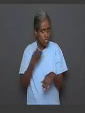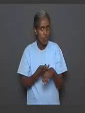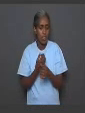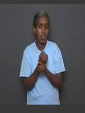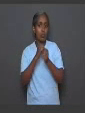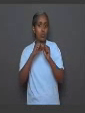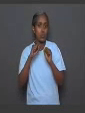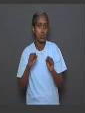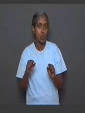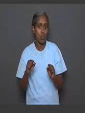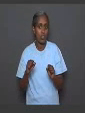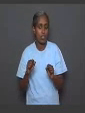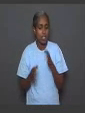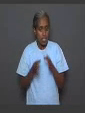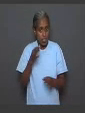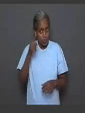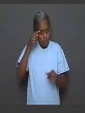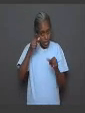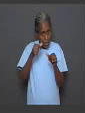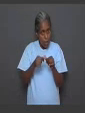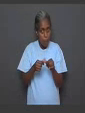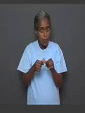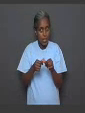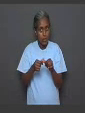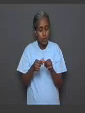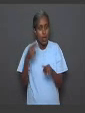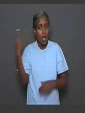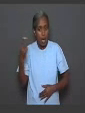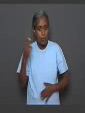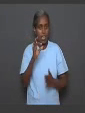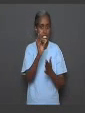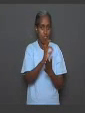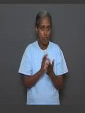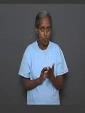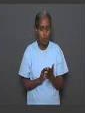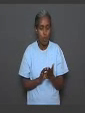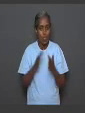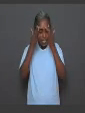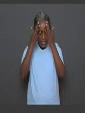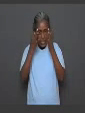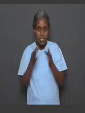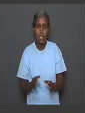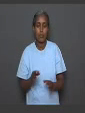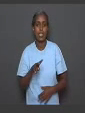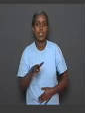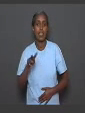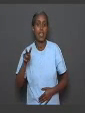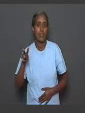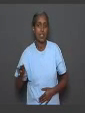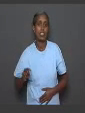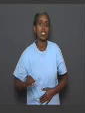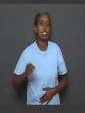too difficult to solve if you remember to apply the formula for determining